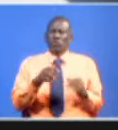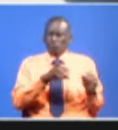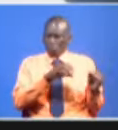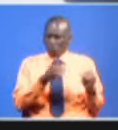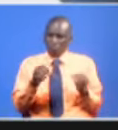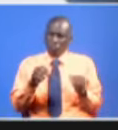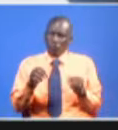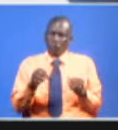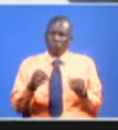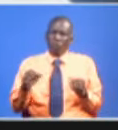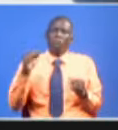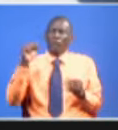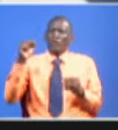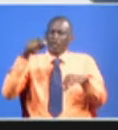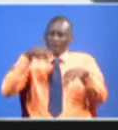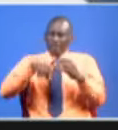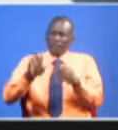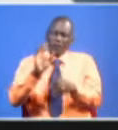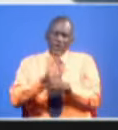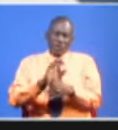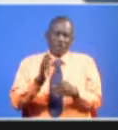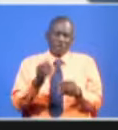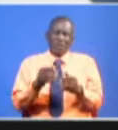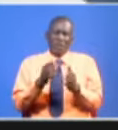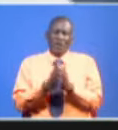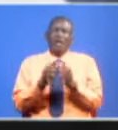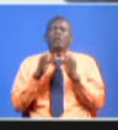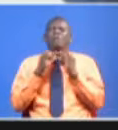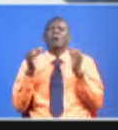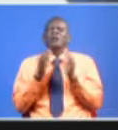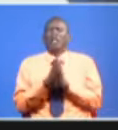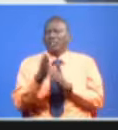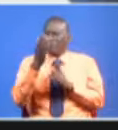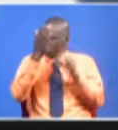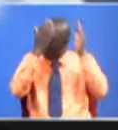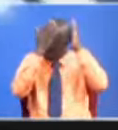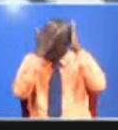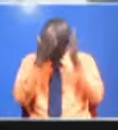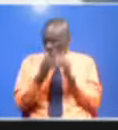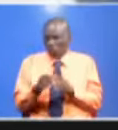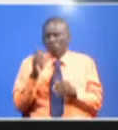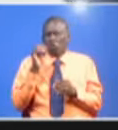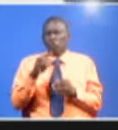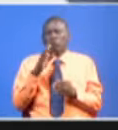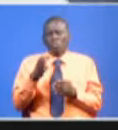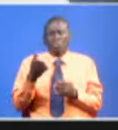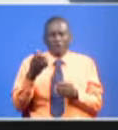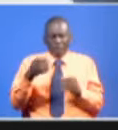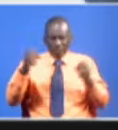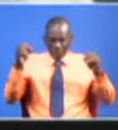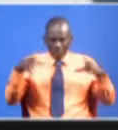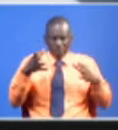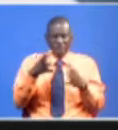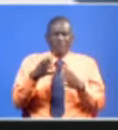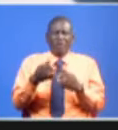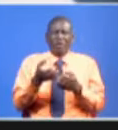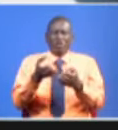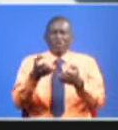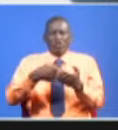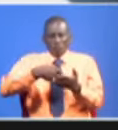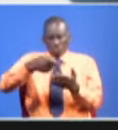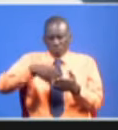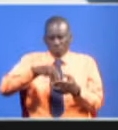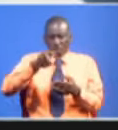pulpit at all. And pastors and bishops should be on record. In fact, they need to sign